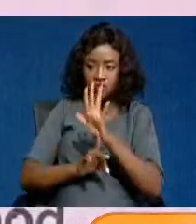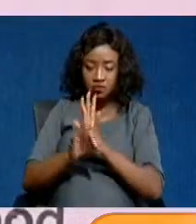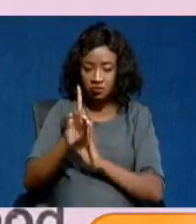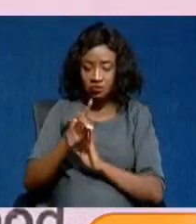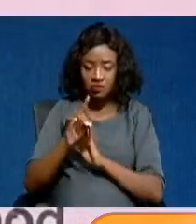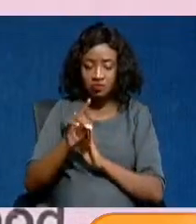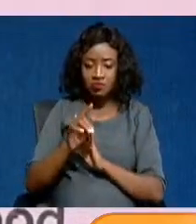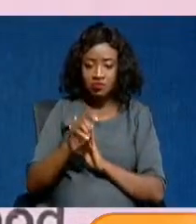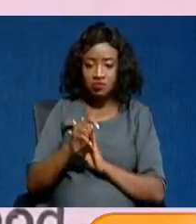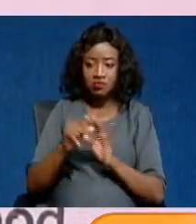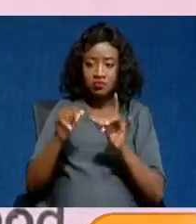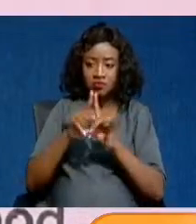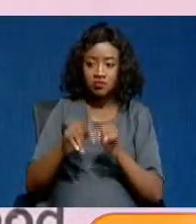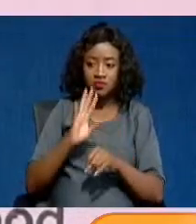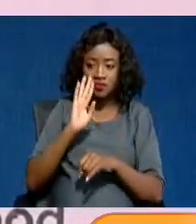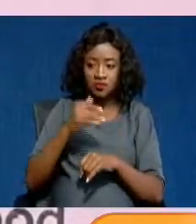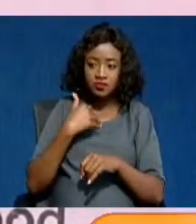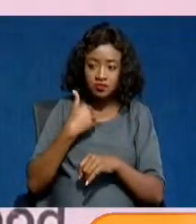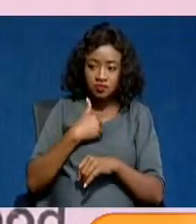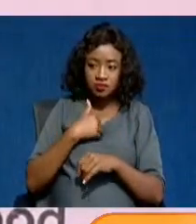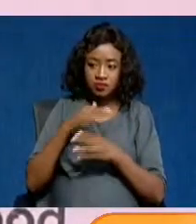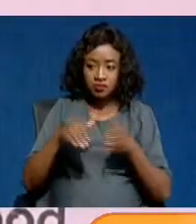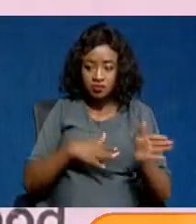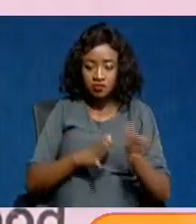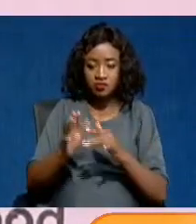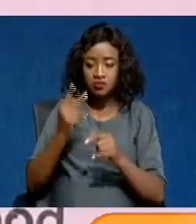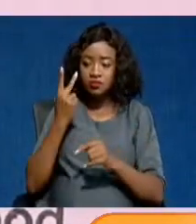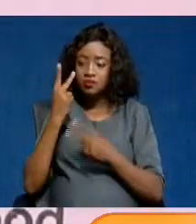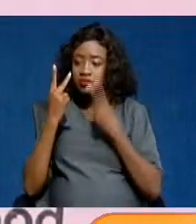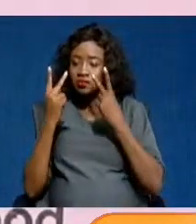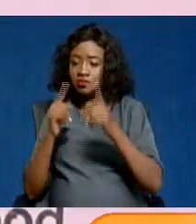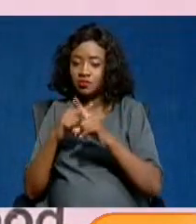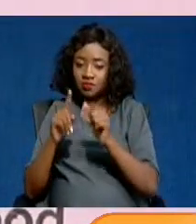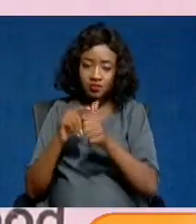development. They will see opportunities where others see